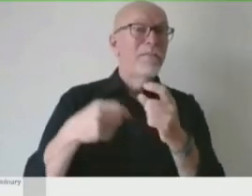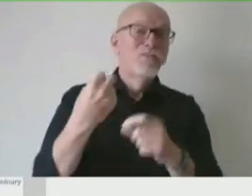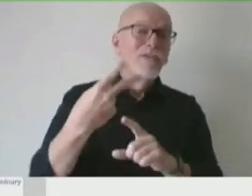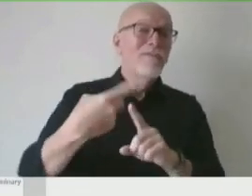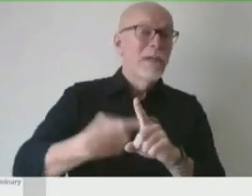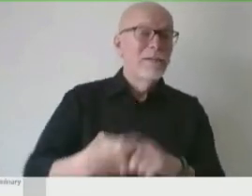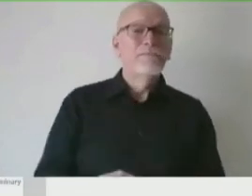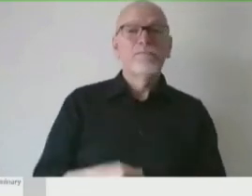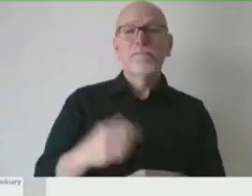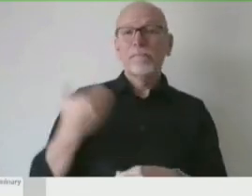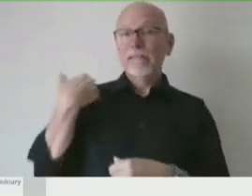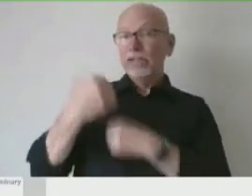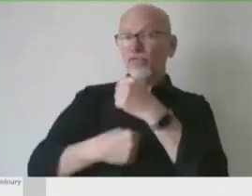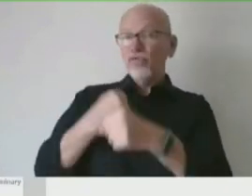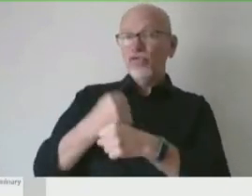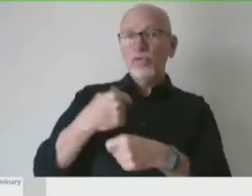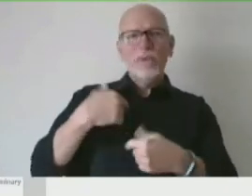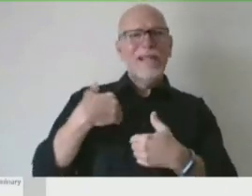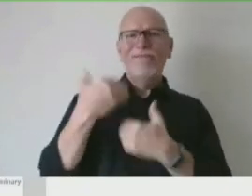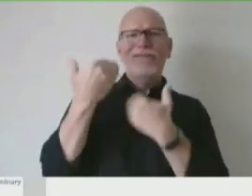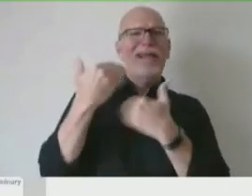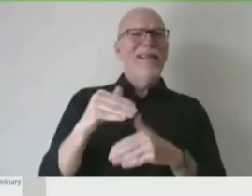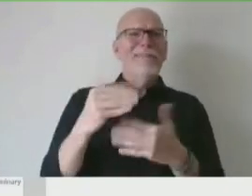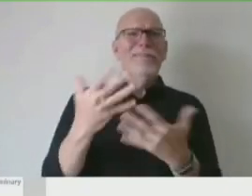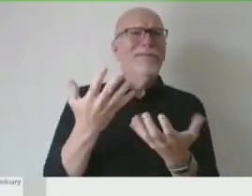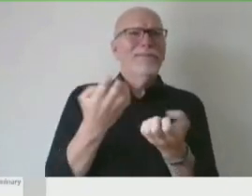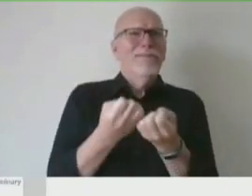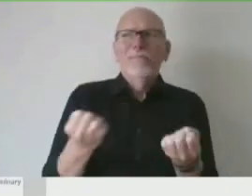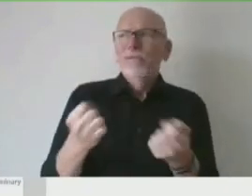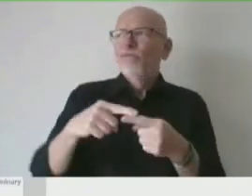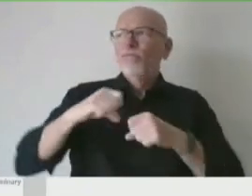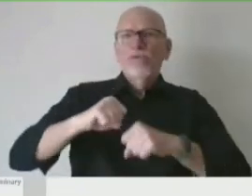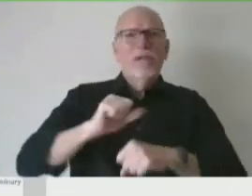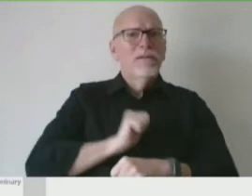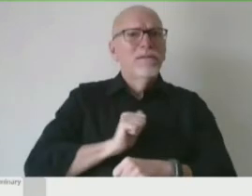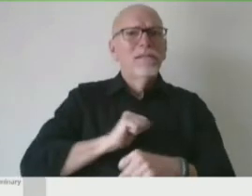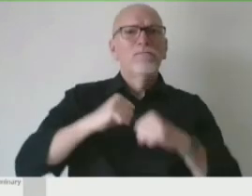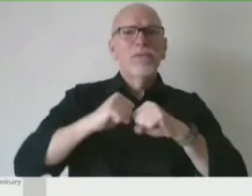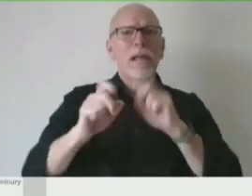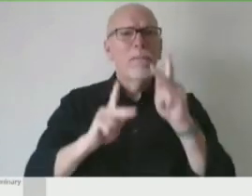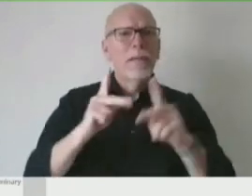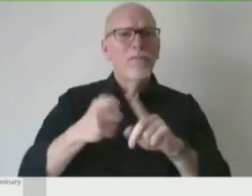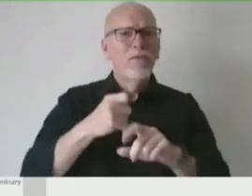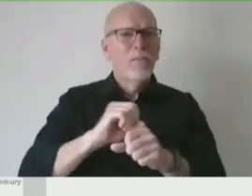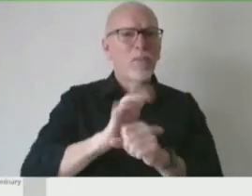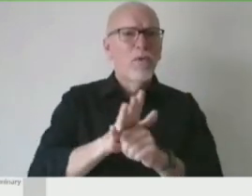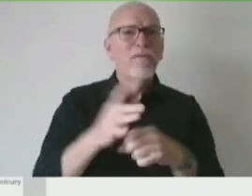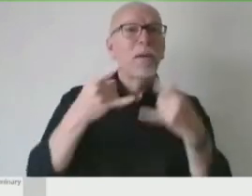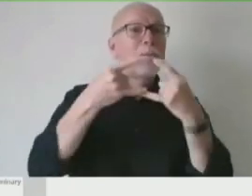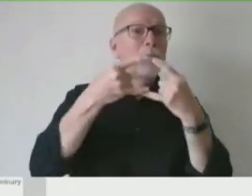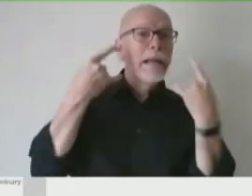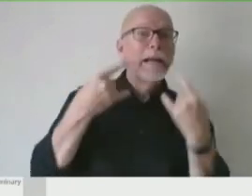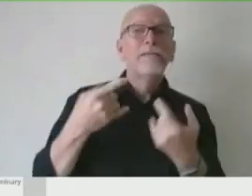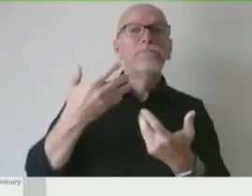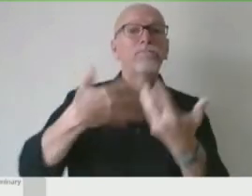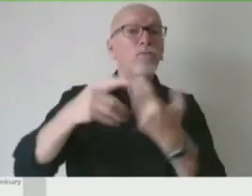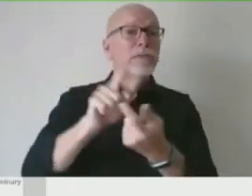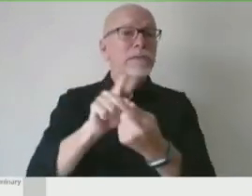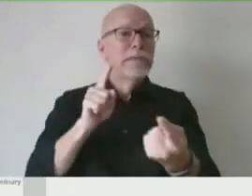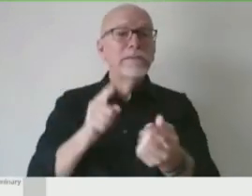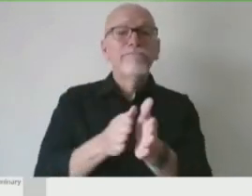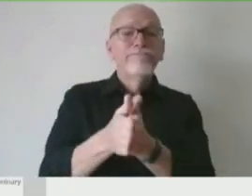had very limited tools at our disposal to protect ourselves and others from COVID-19. Masks, social distancing, and hand